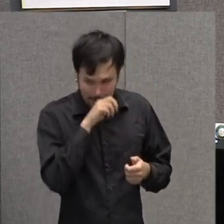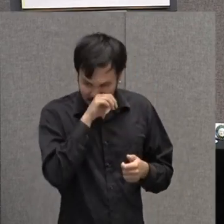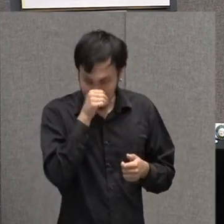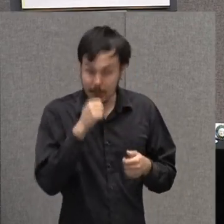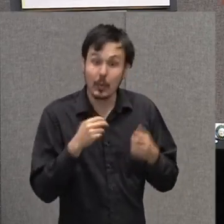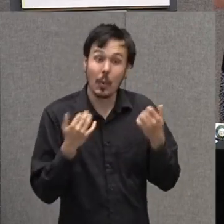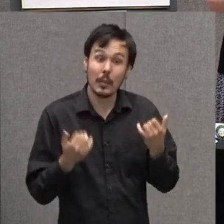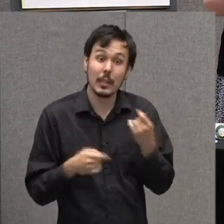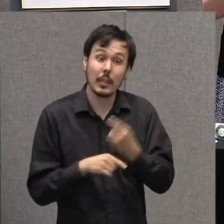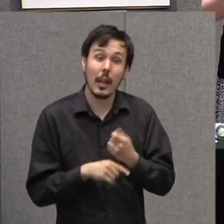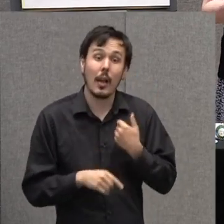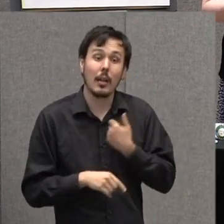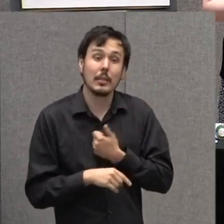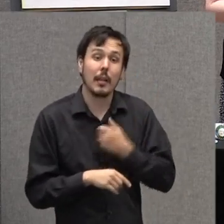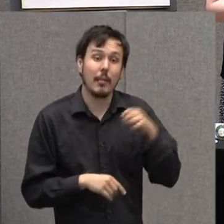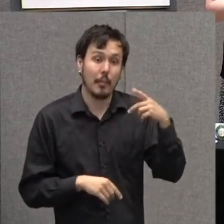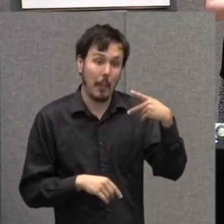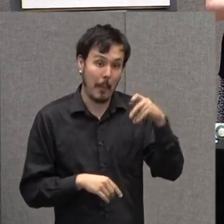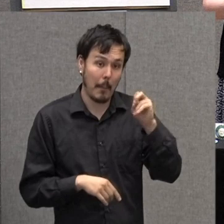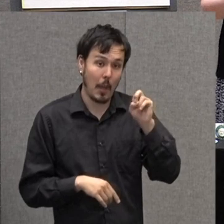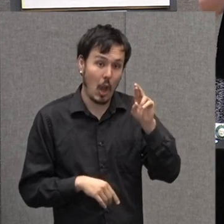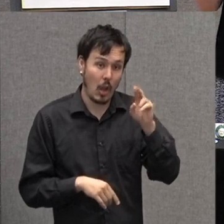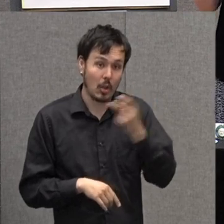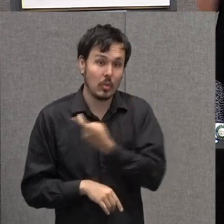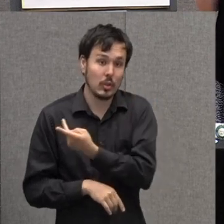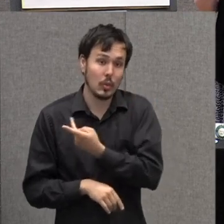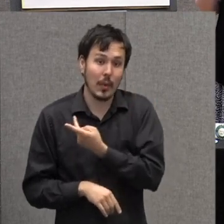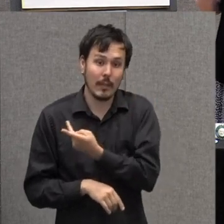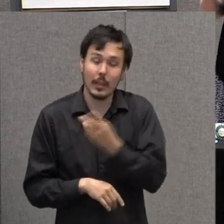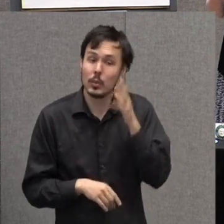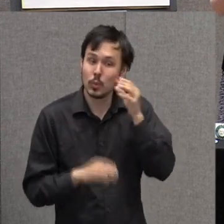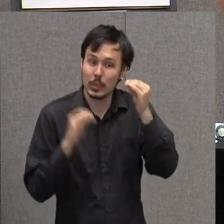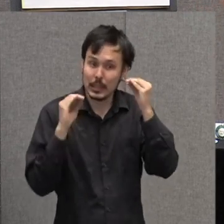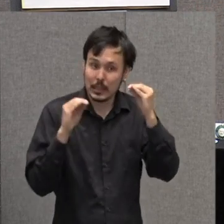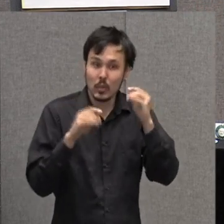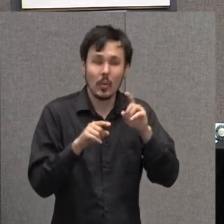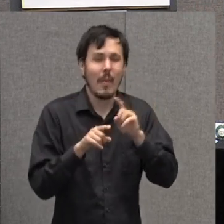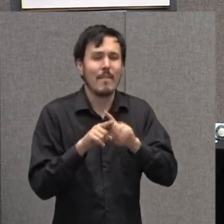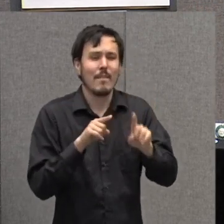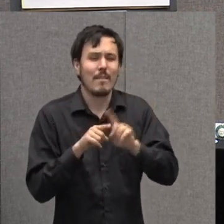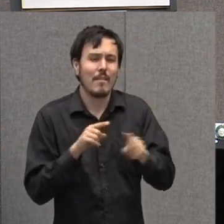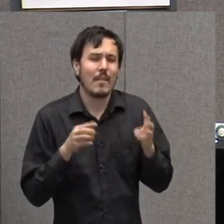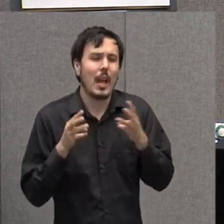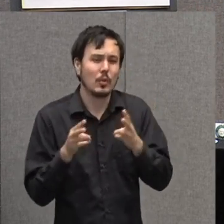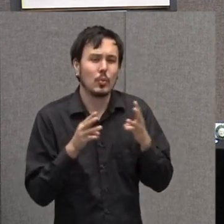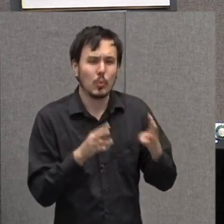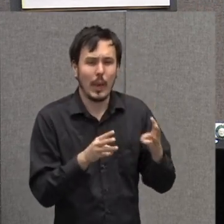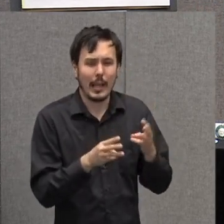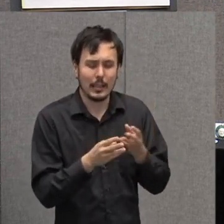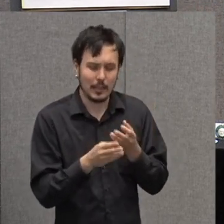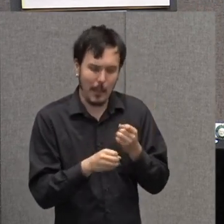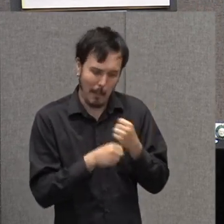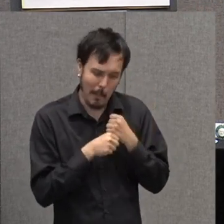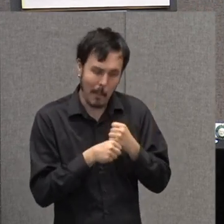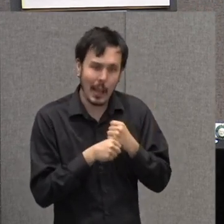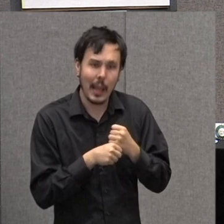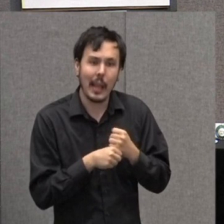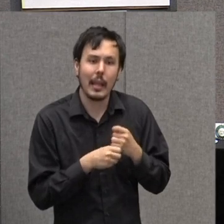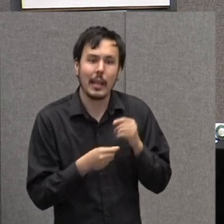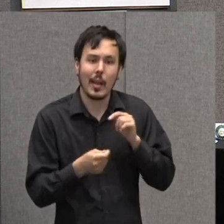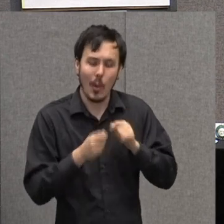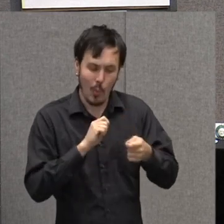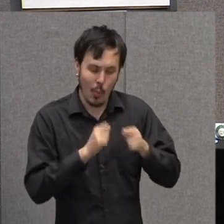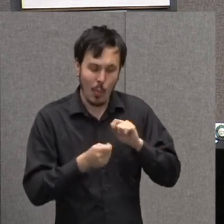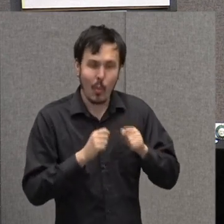we're going to be doing today is Mrs. Potter and I are going to teach you various techniques of working with paper.